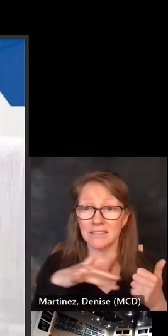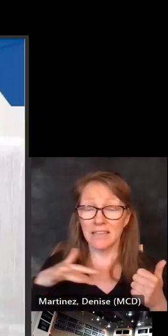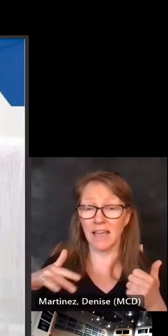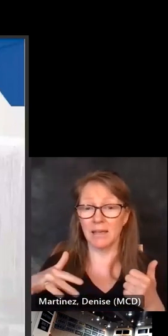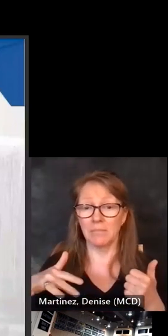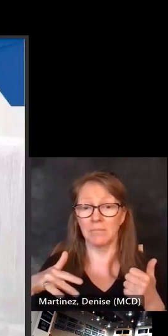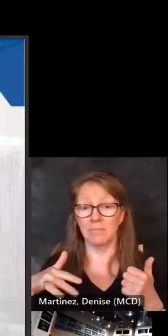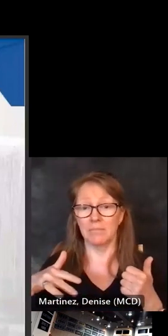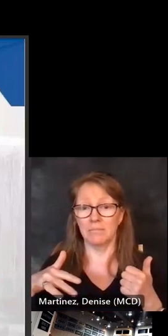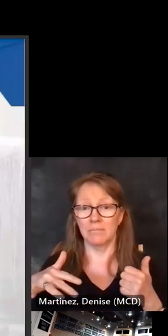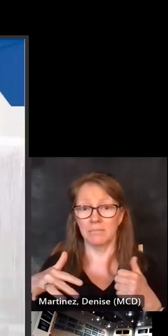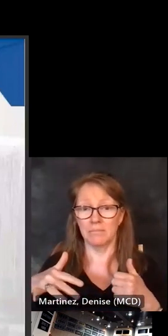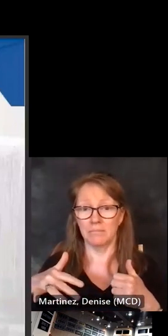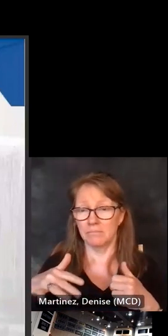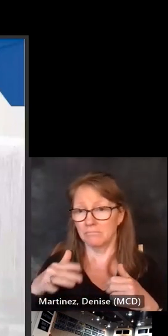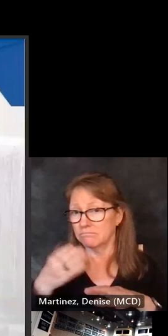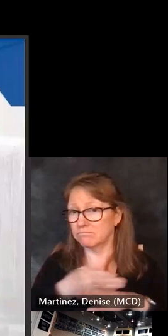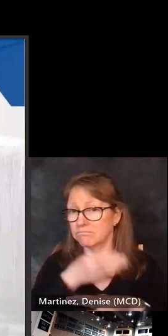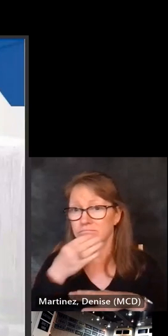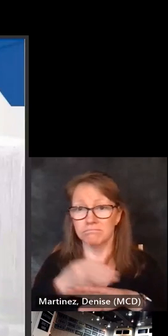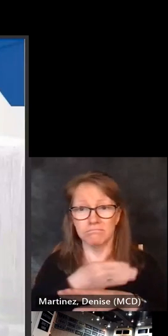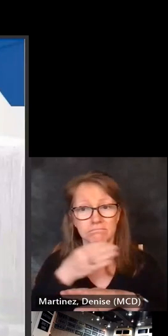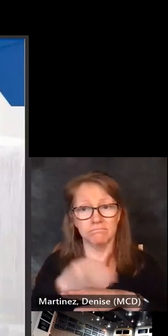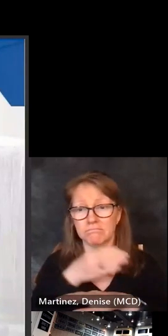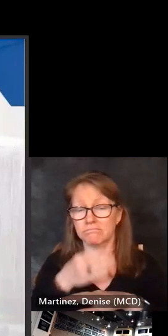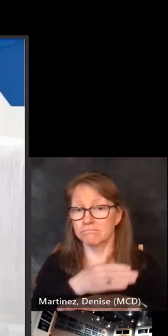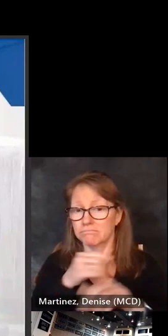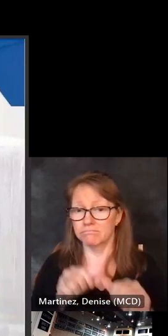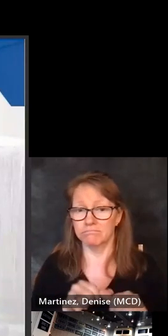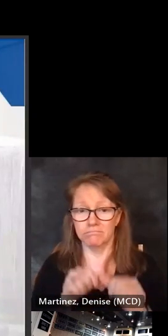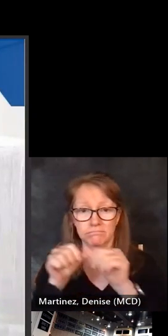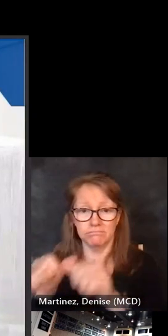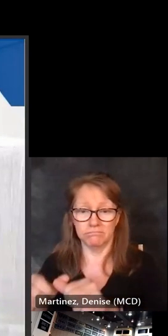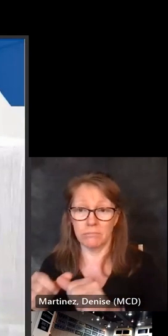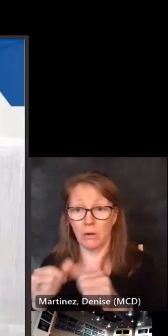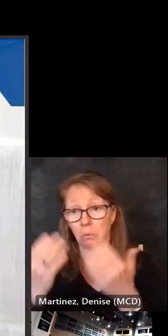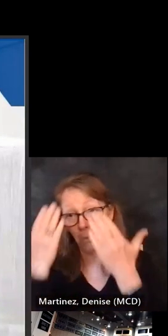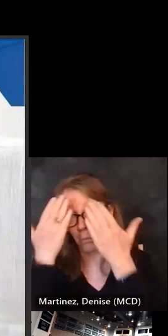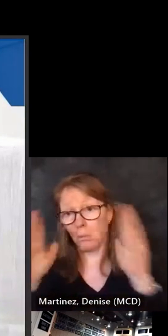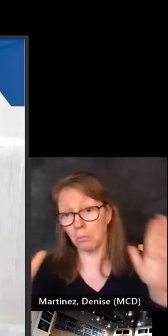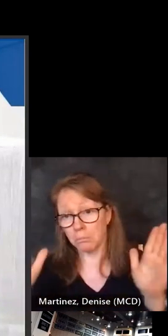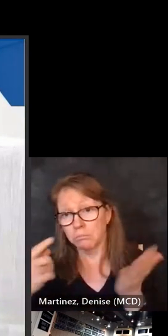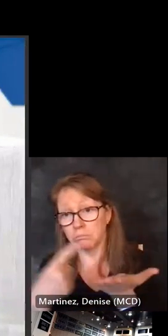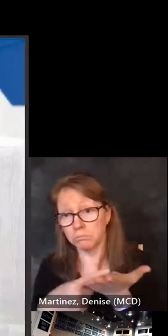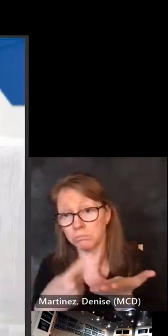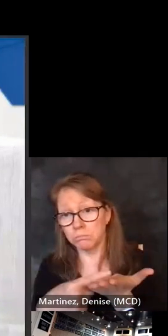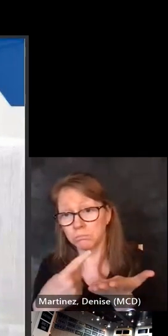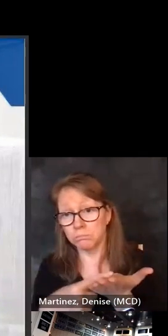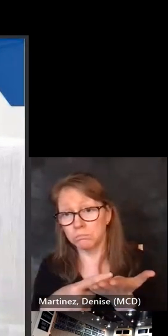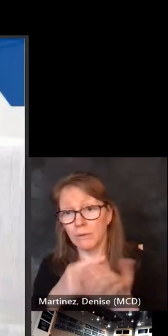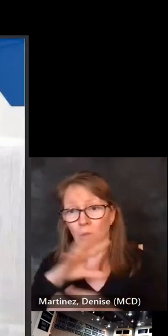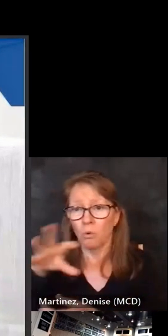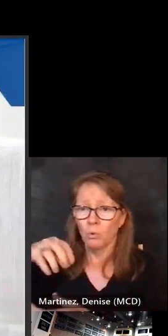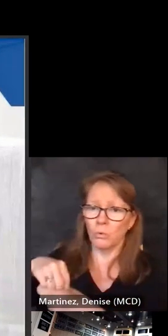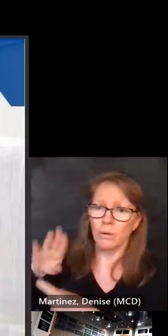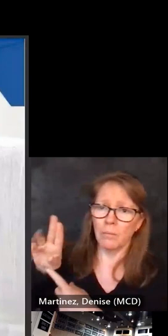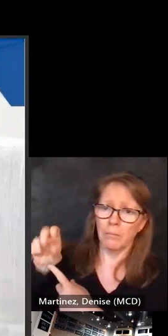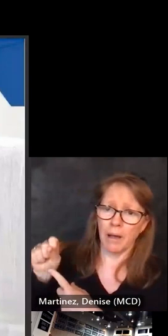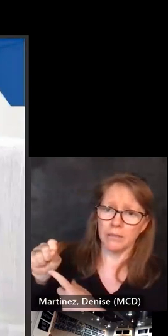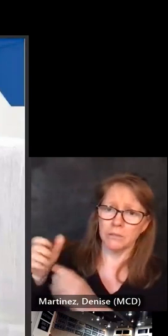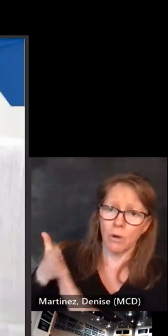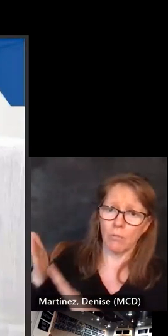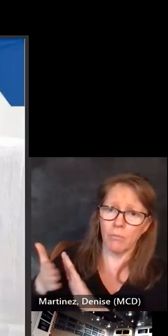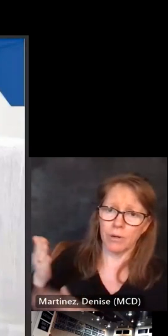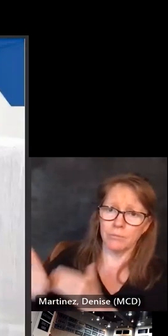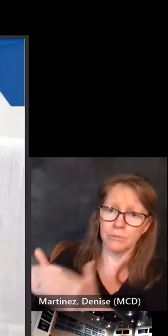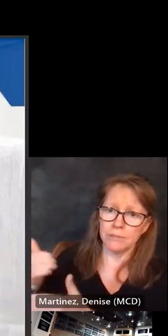as open to, you know, discussing that standard operating procedures for the buses themselves. in terms of the entrances and